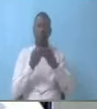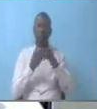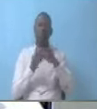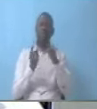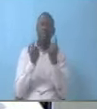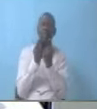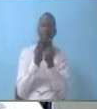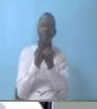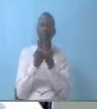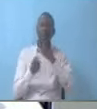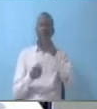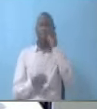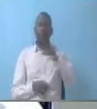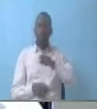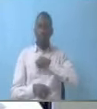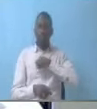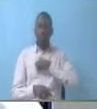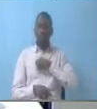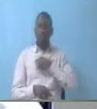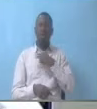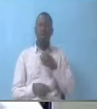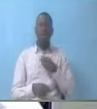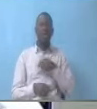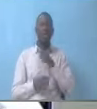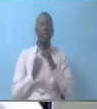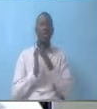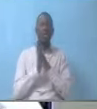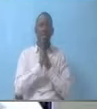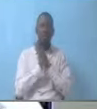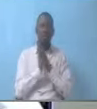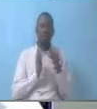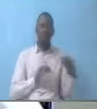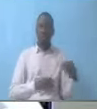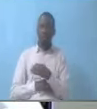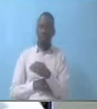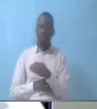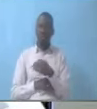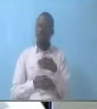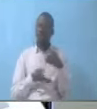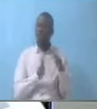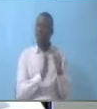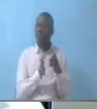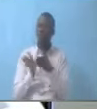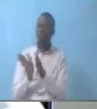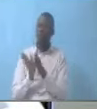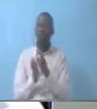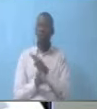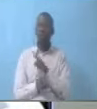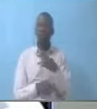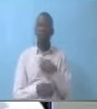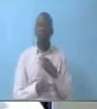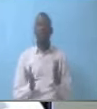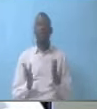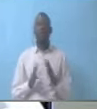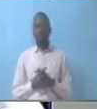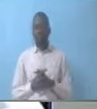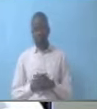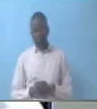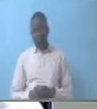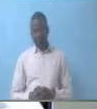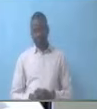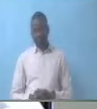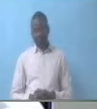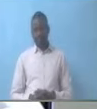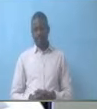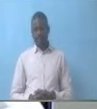Corrupt Practices. Moy jamono ji nga xamé ni depolé nañ ko ak li nga xamné mu ngi jëm ci wali ni ñu yibane alal ak tamen nak ni ñuy